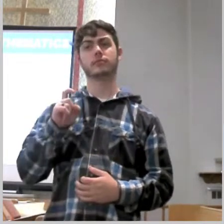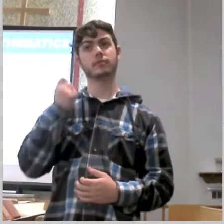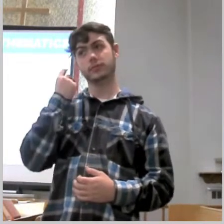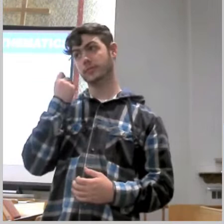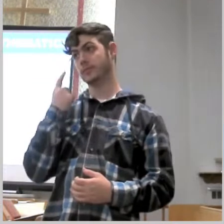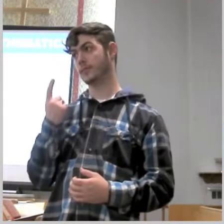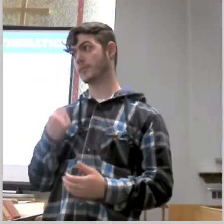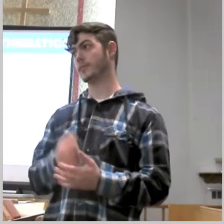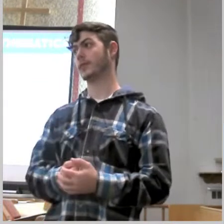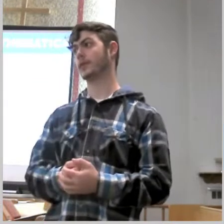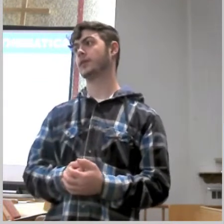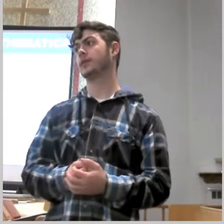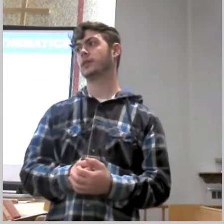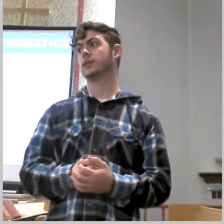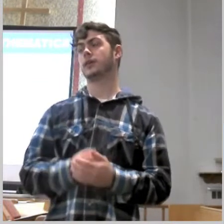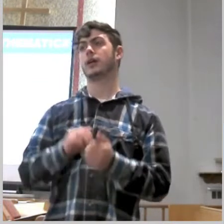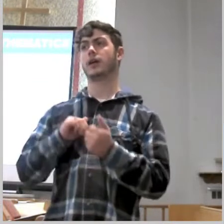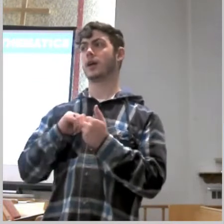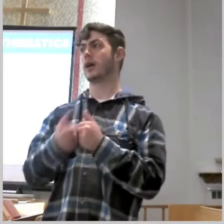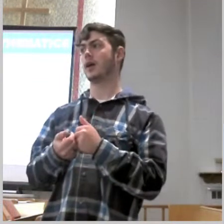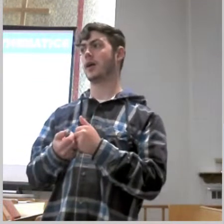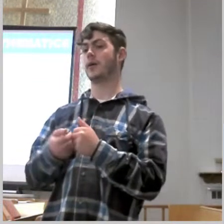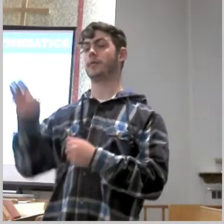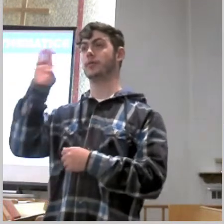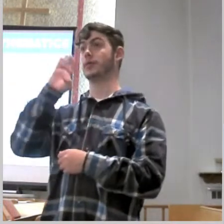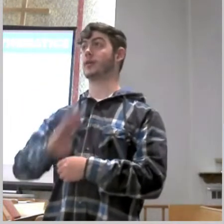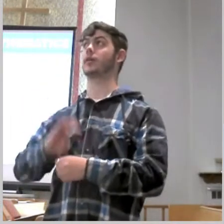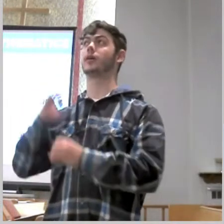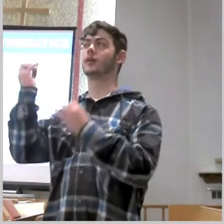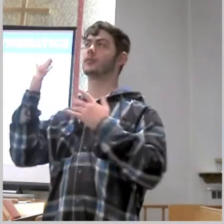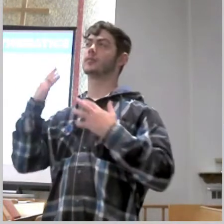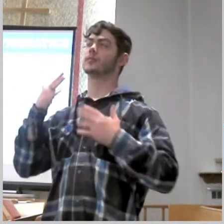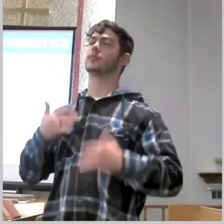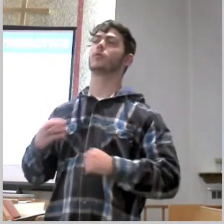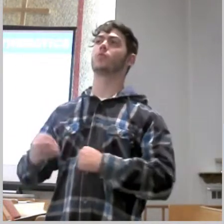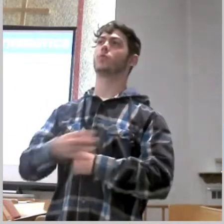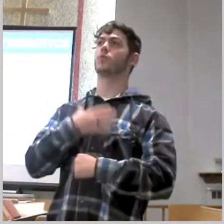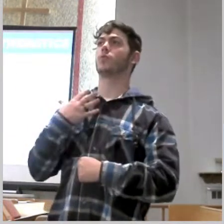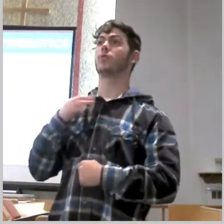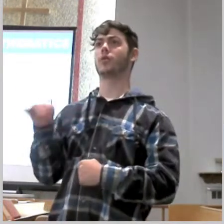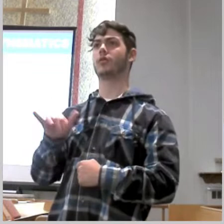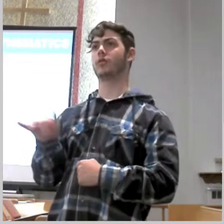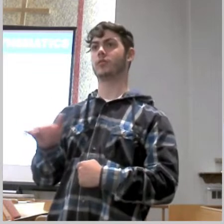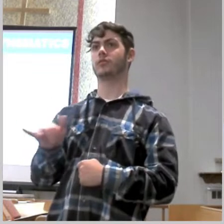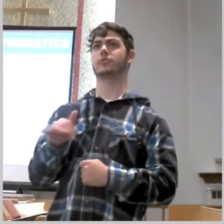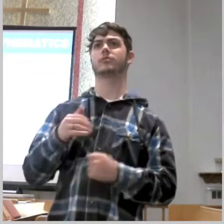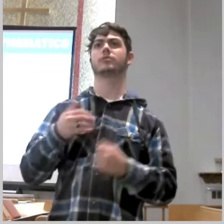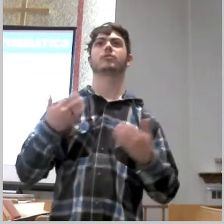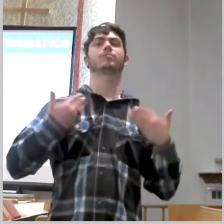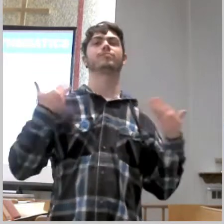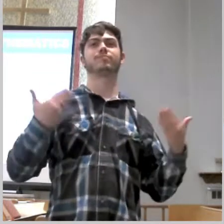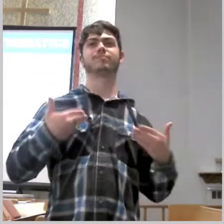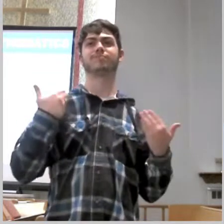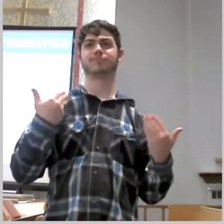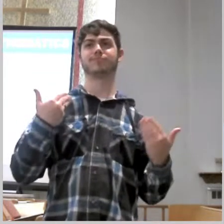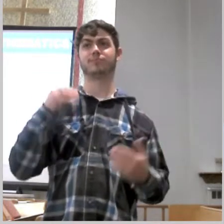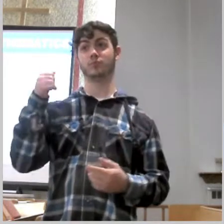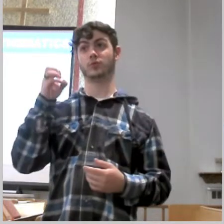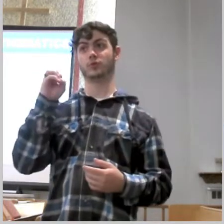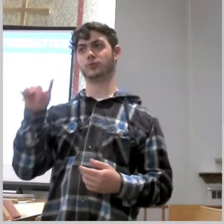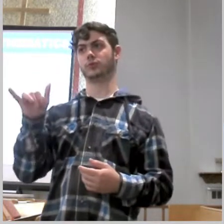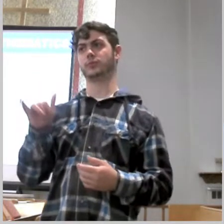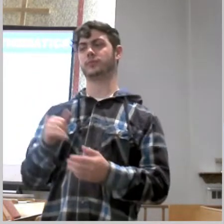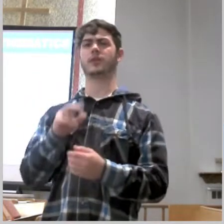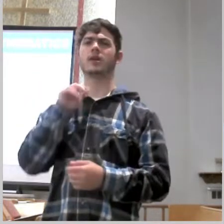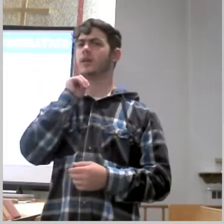personally. But that also has to be coupled with real joy. I'm not talking about a happy feeling. We all can get happy, the next moment we get